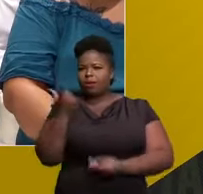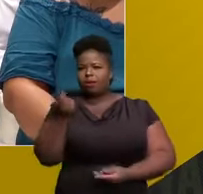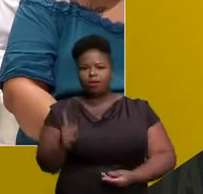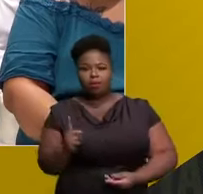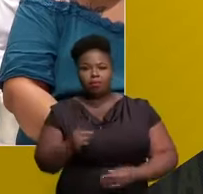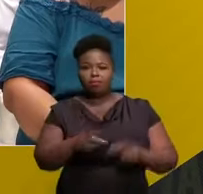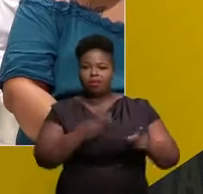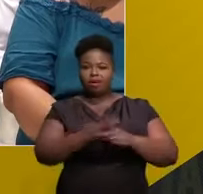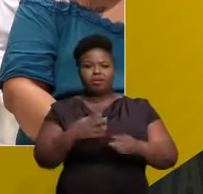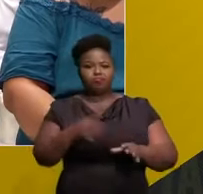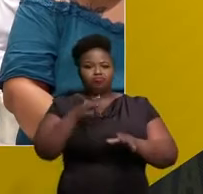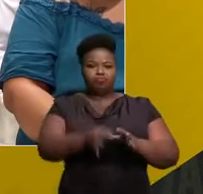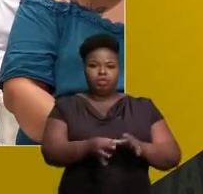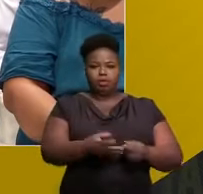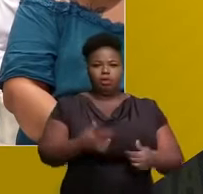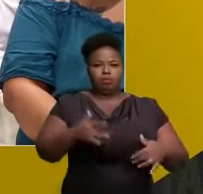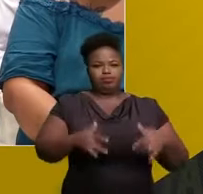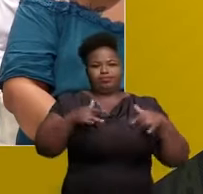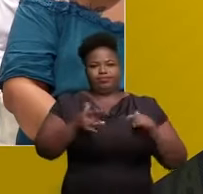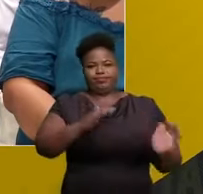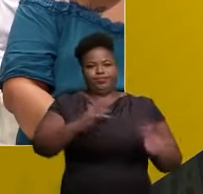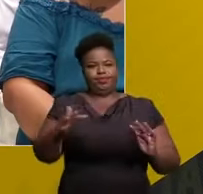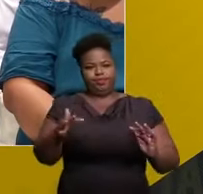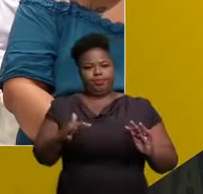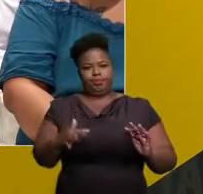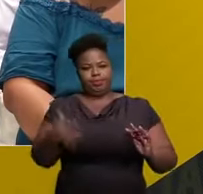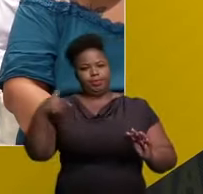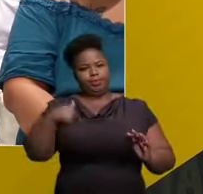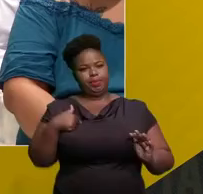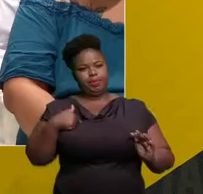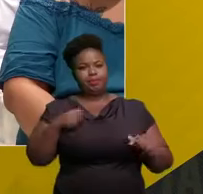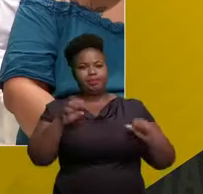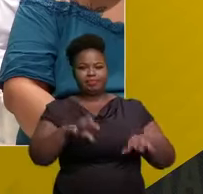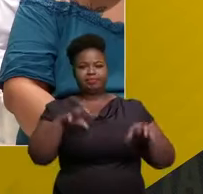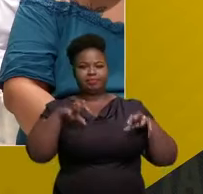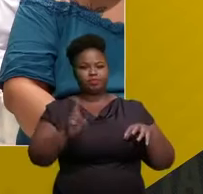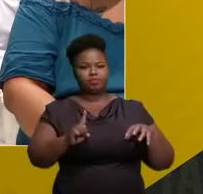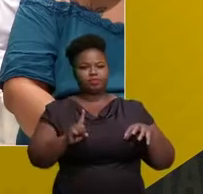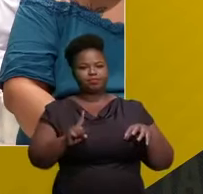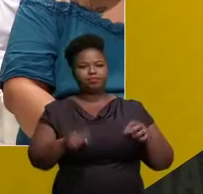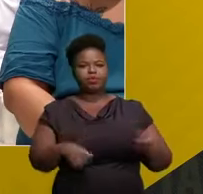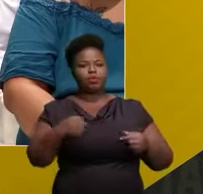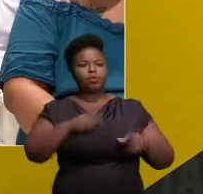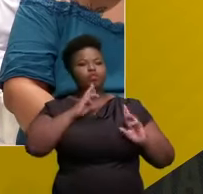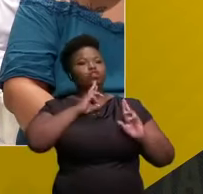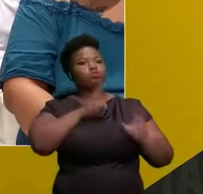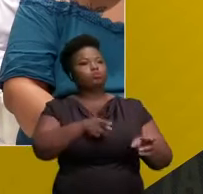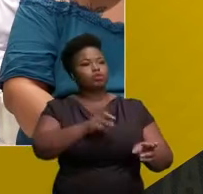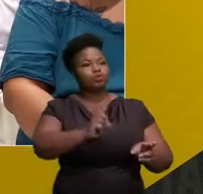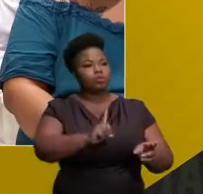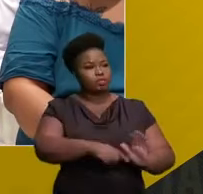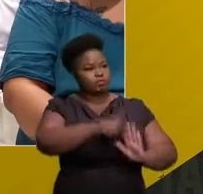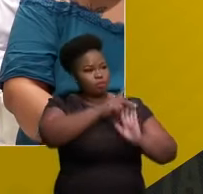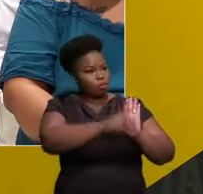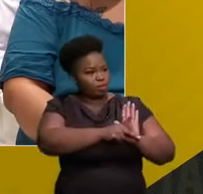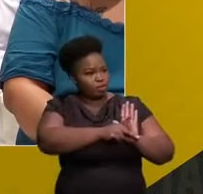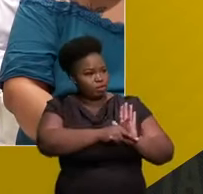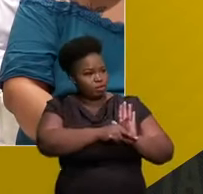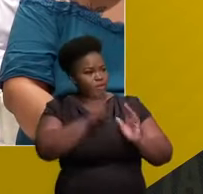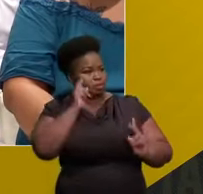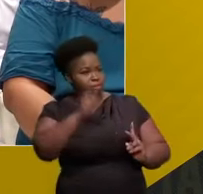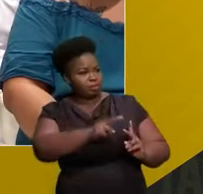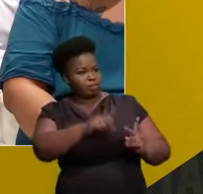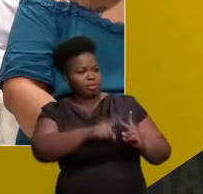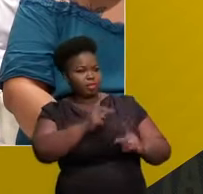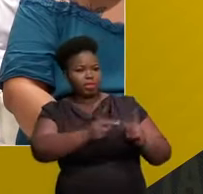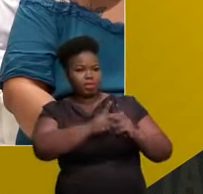benzani, and how are they contributing or building their own lives? Yes. And mina ukusaba kwami ukuthi what is our response from a policy perspective? Yes. And what is our